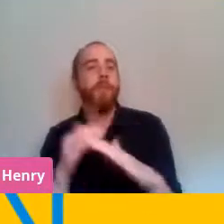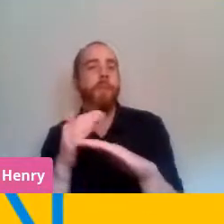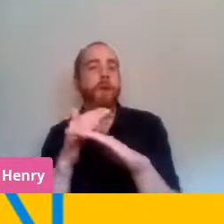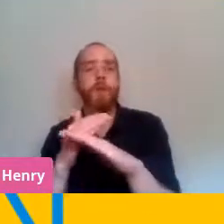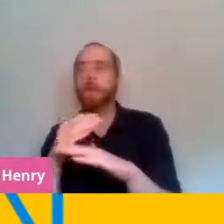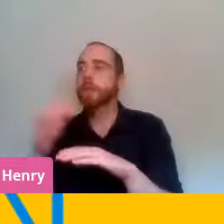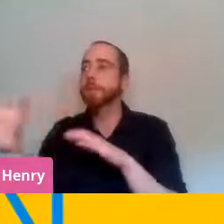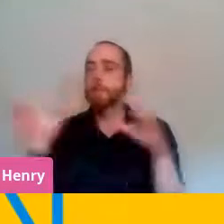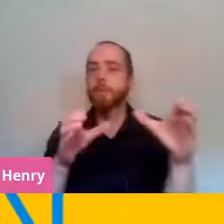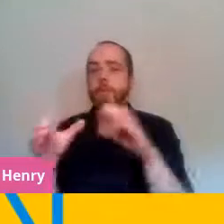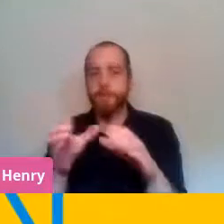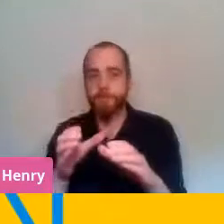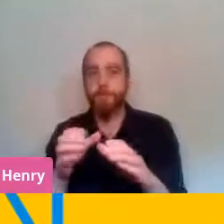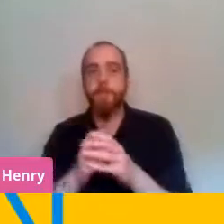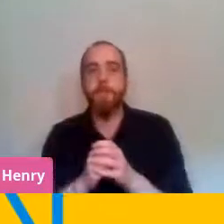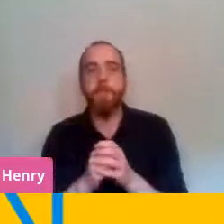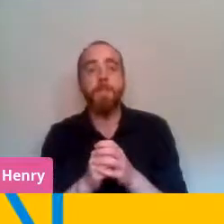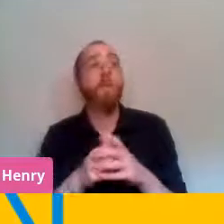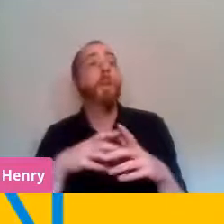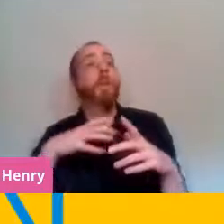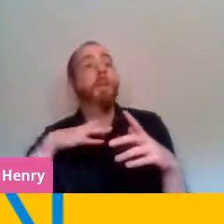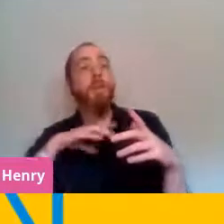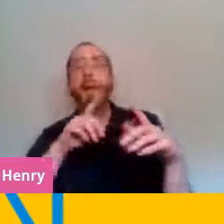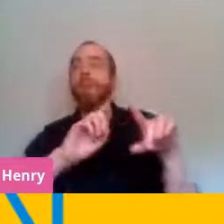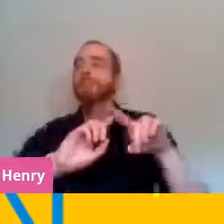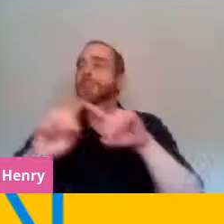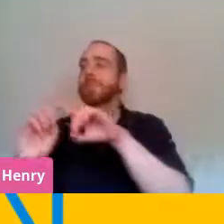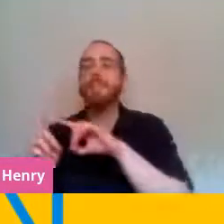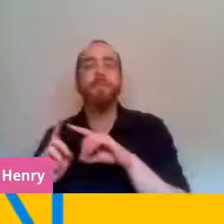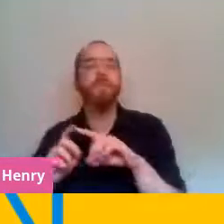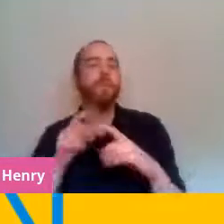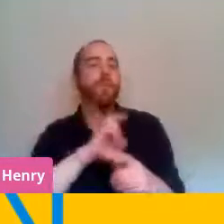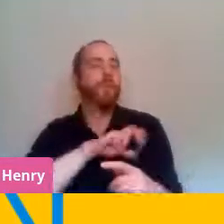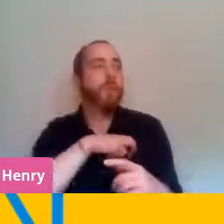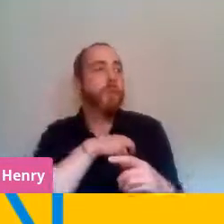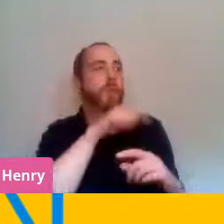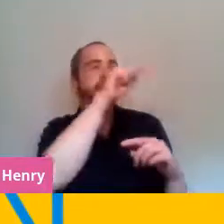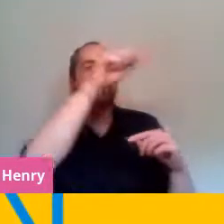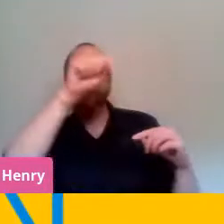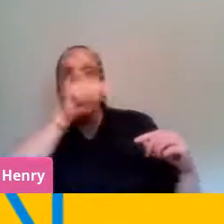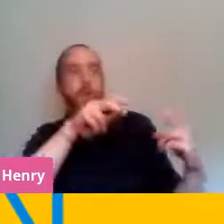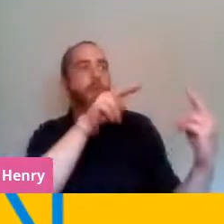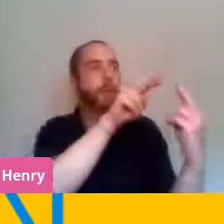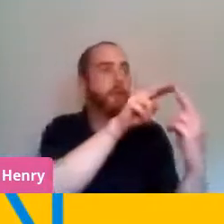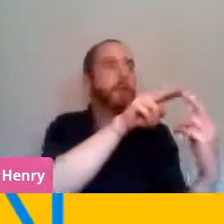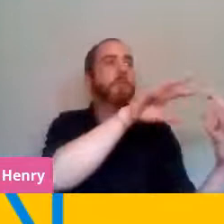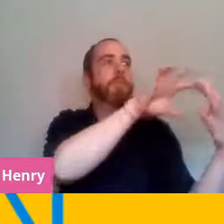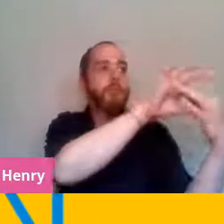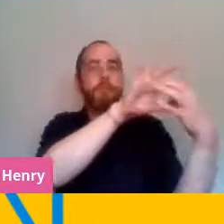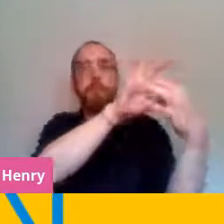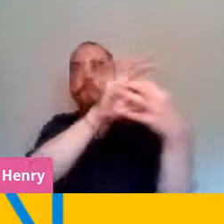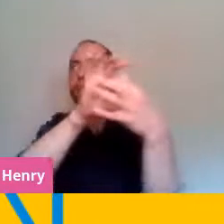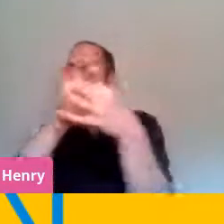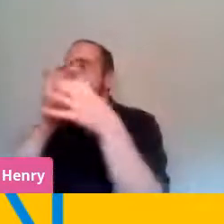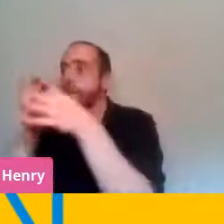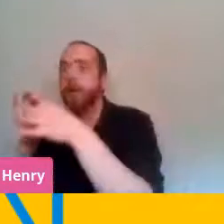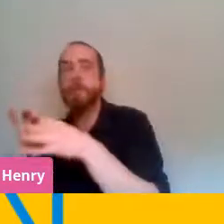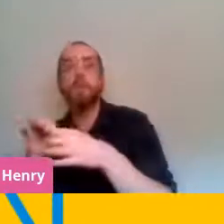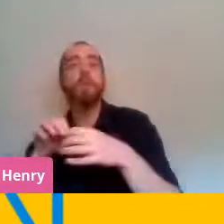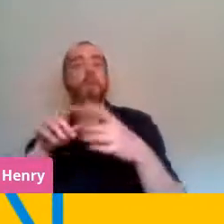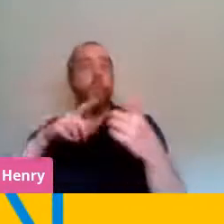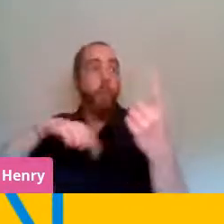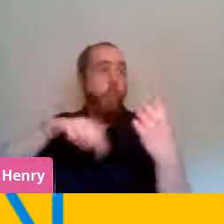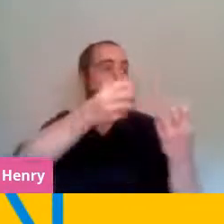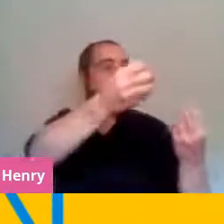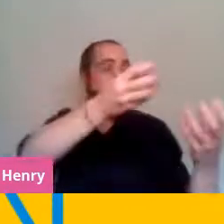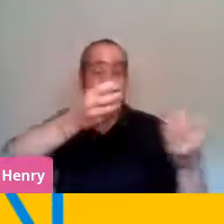talking to members of these other unions, getting grassroots groups together and starting to have discussions so that we can have input into collective action when the